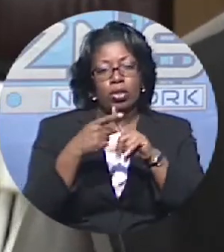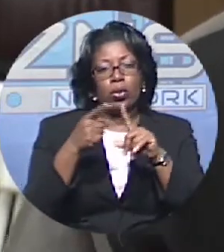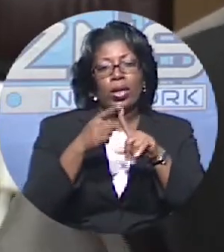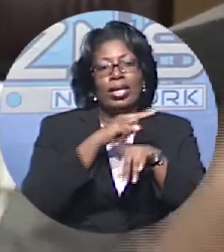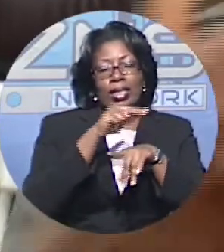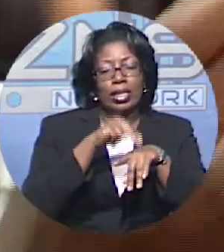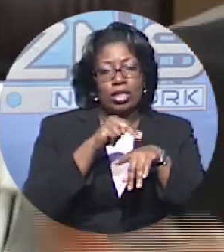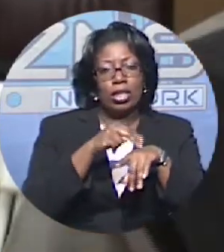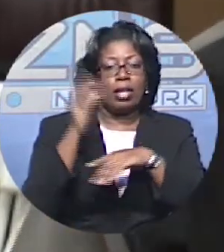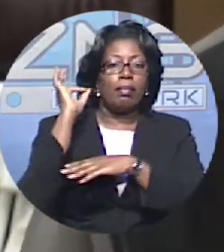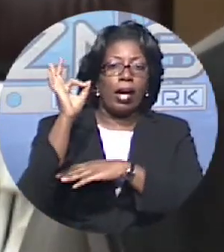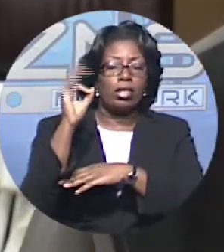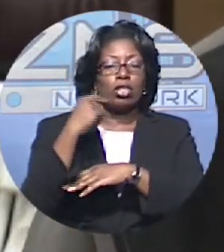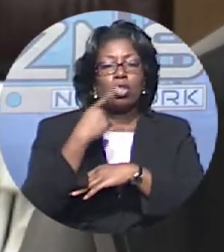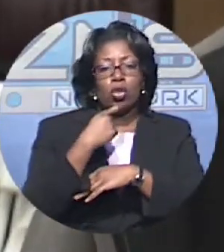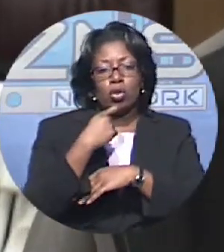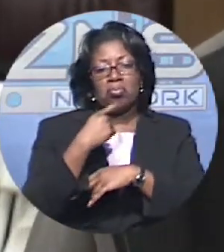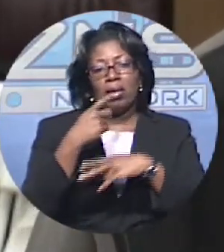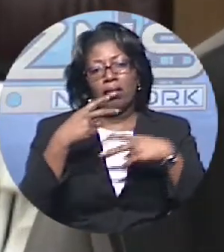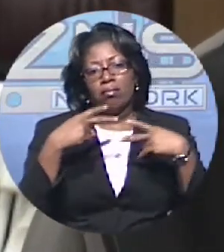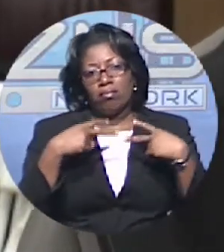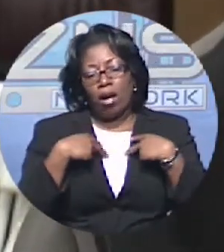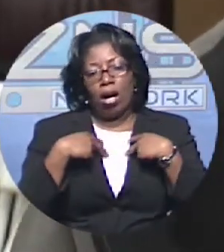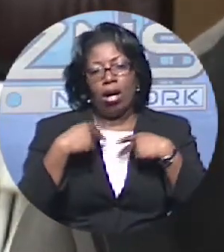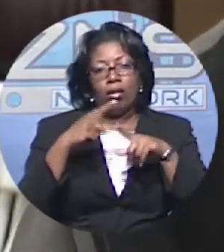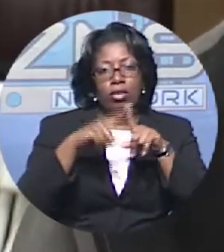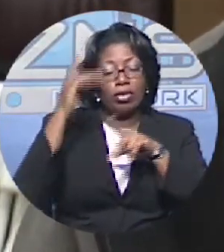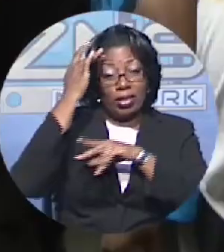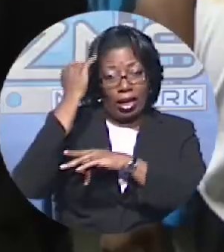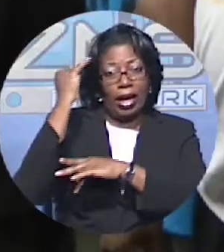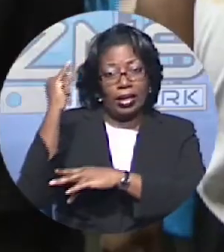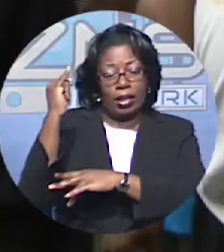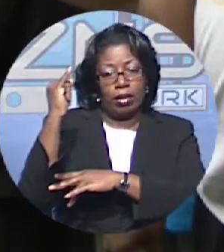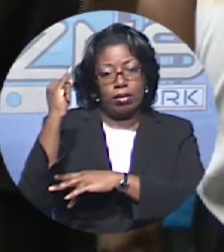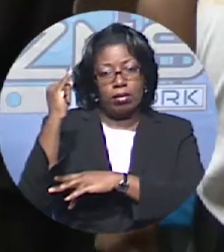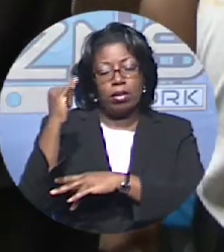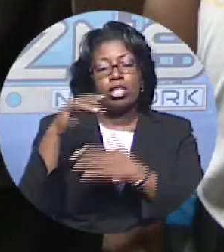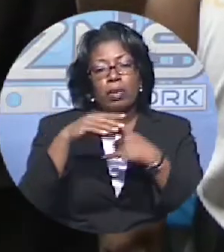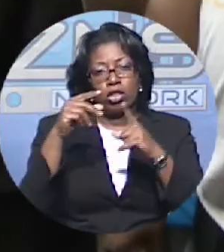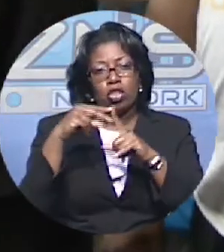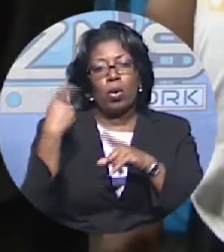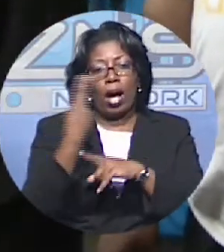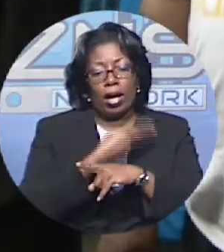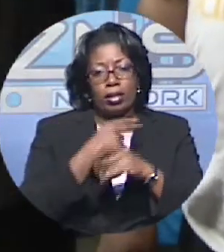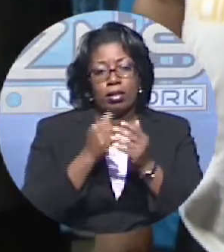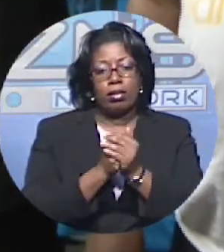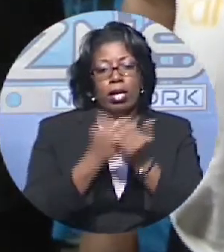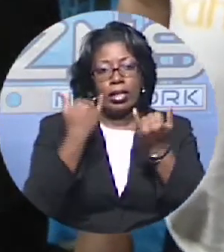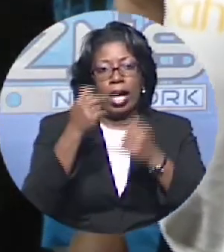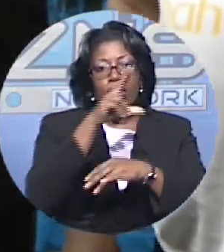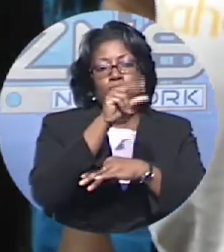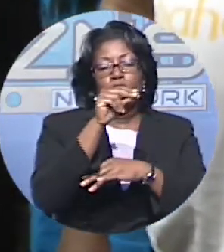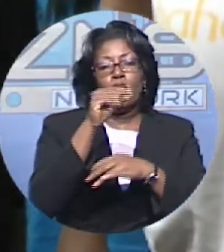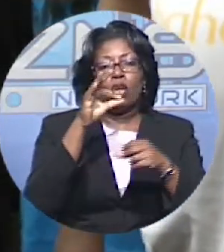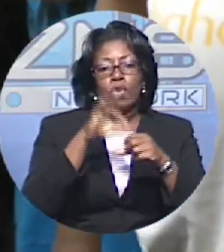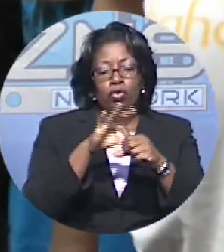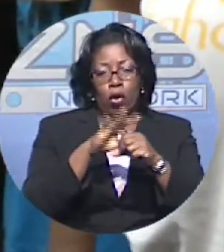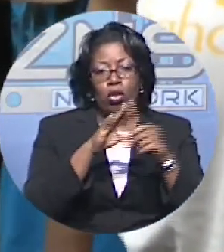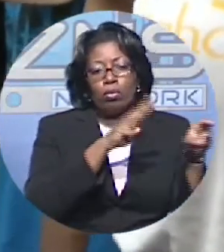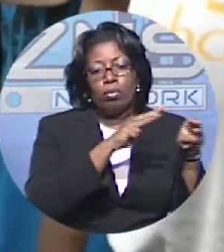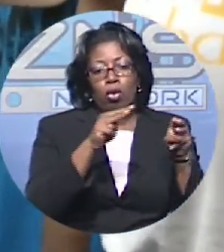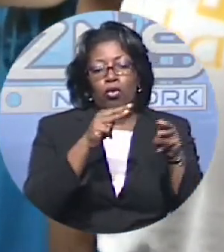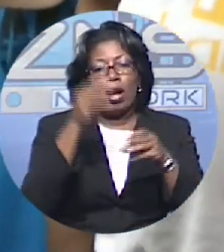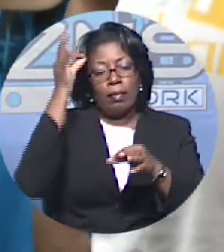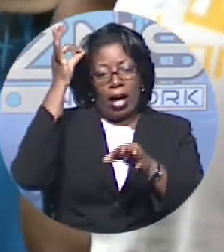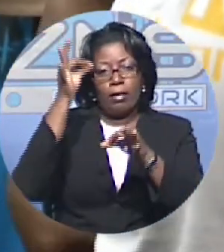pastors who may have had different perspectives. They're very special to us. Pastors in the No Vote Camp say they move by faith and not by